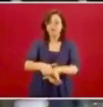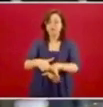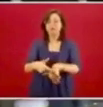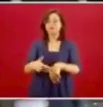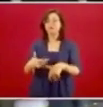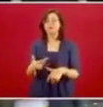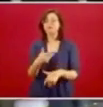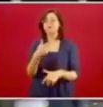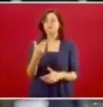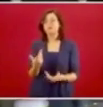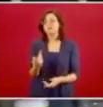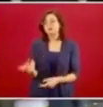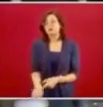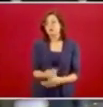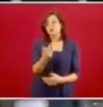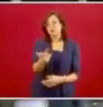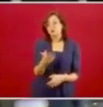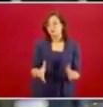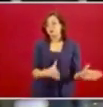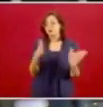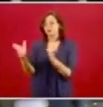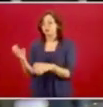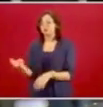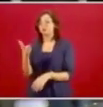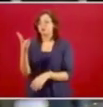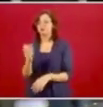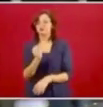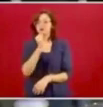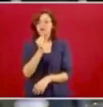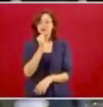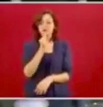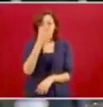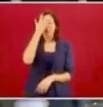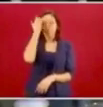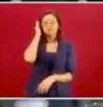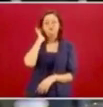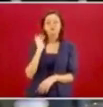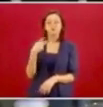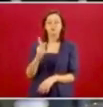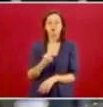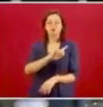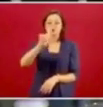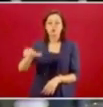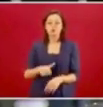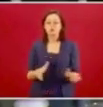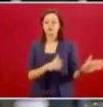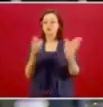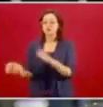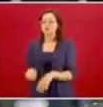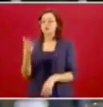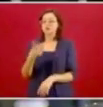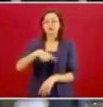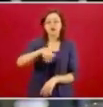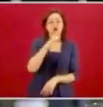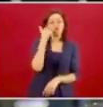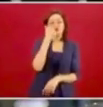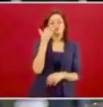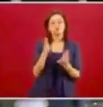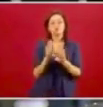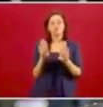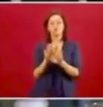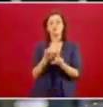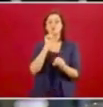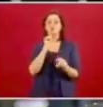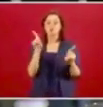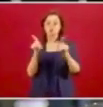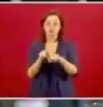now? And if you have, what are the characteristics of how you're going to be dealing with interns? And I ask you this because we haven't